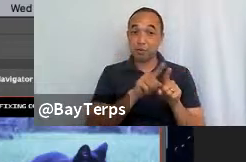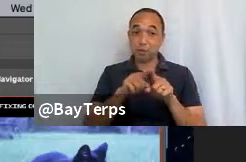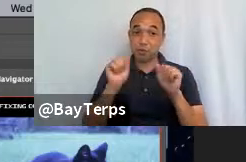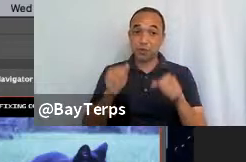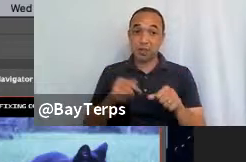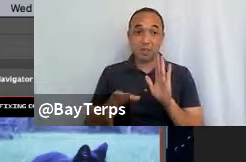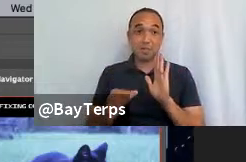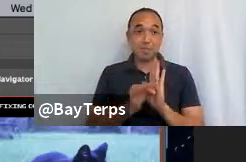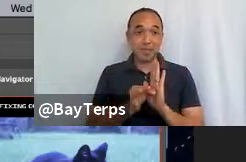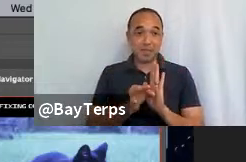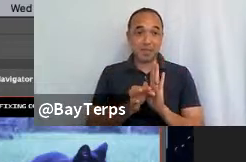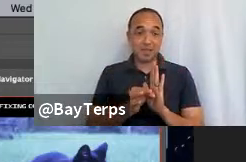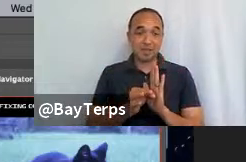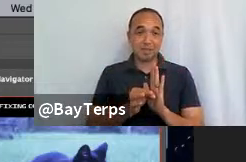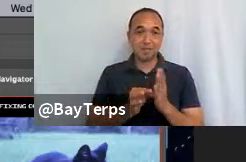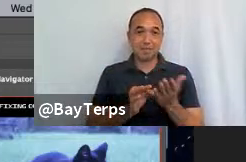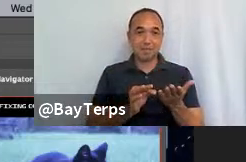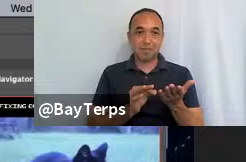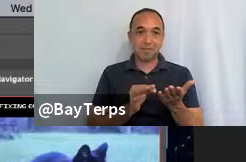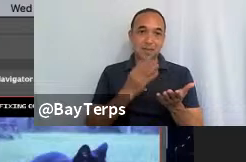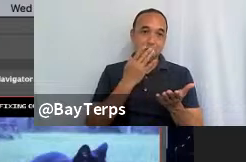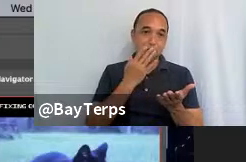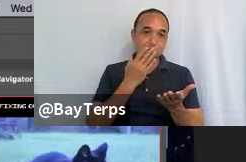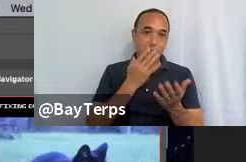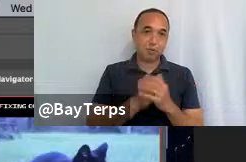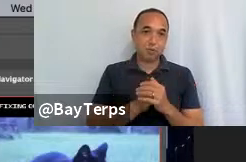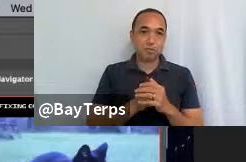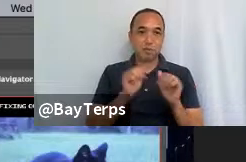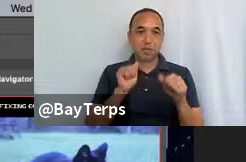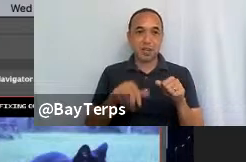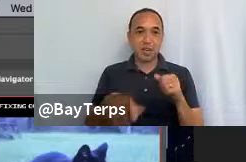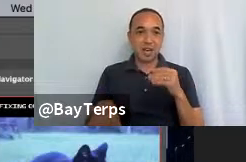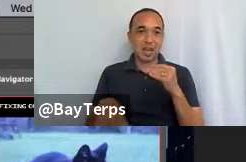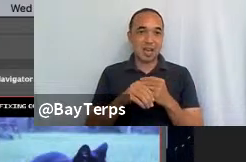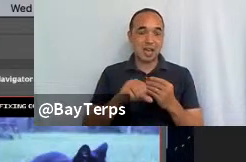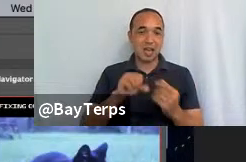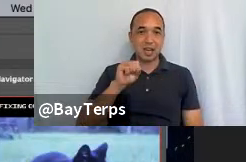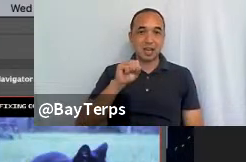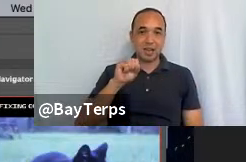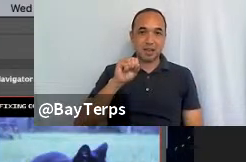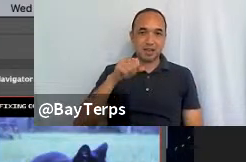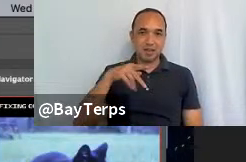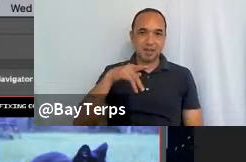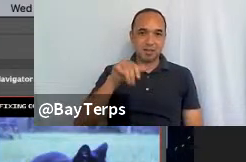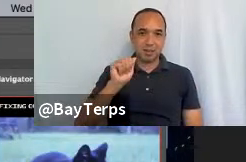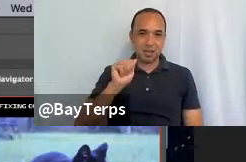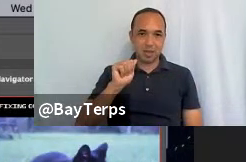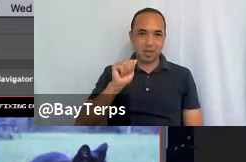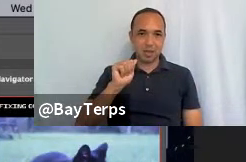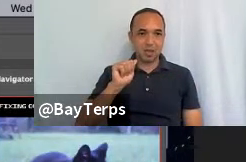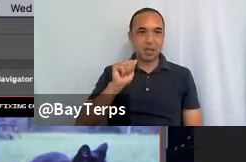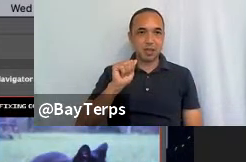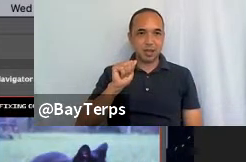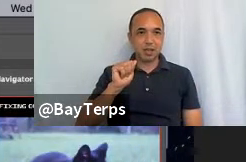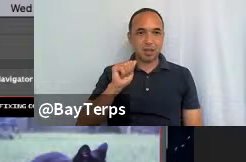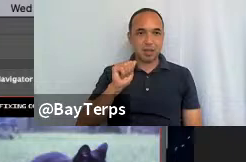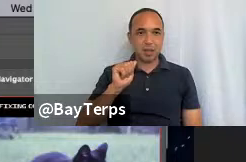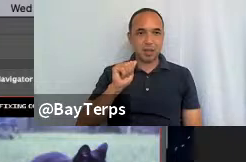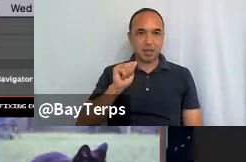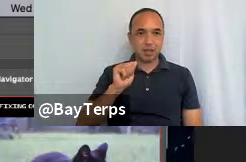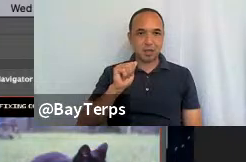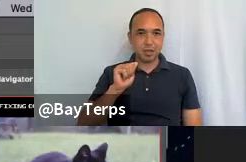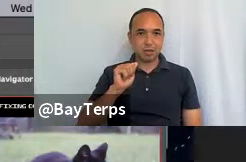you wanted to intentionally give it a sepia color, you could choose that. And then the density